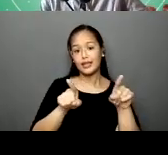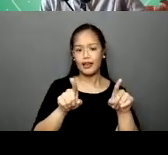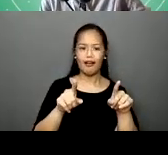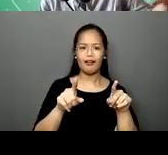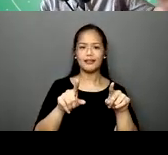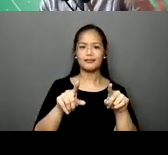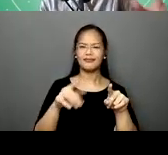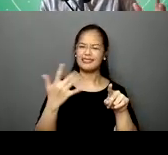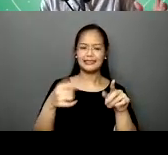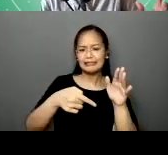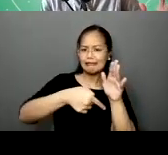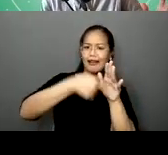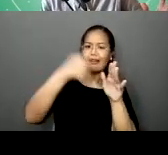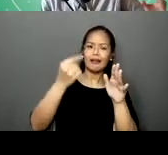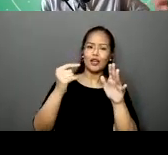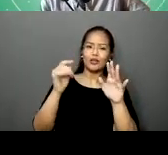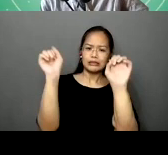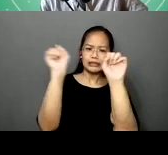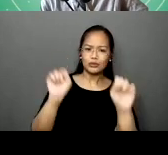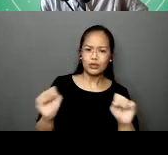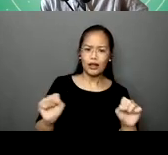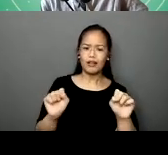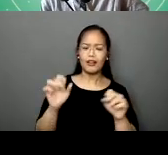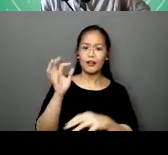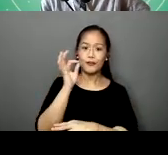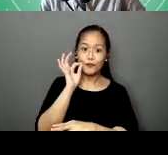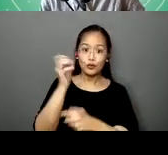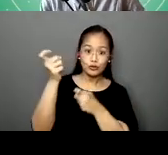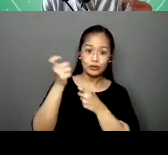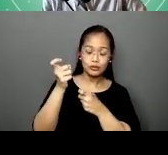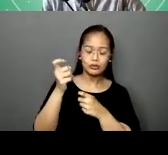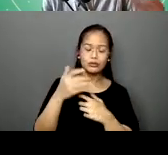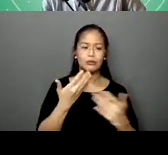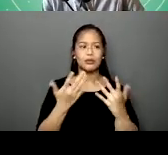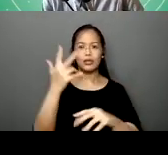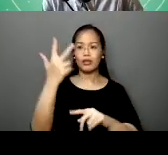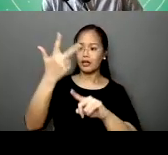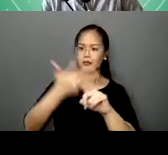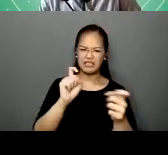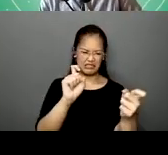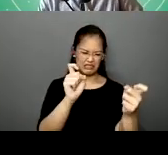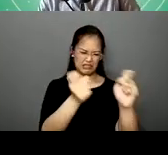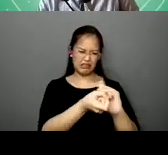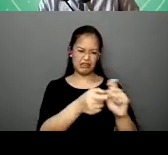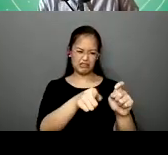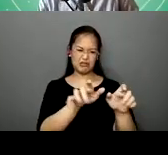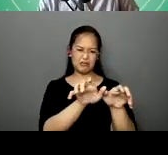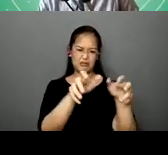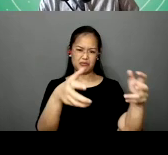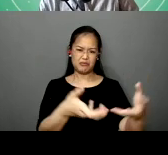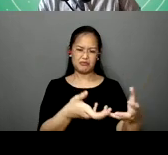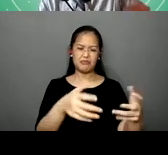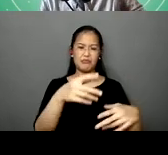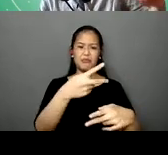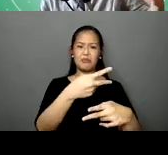your packaging always changes depending on, maybe in 3 months, you have to change the packaging. Maybe you're looking with branding,